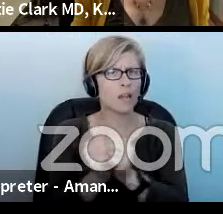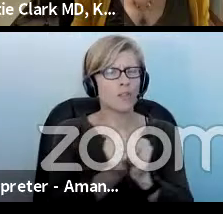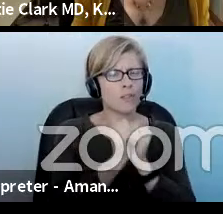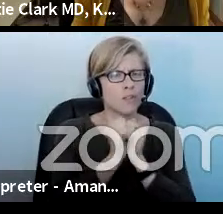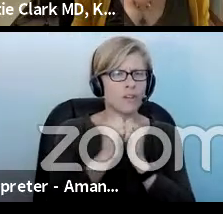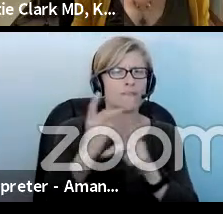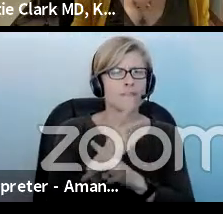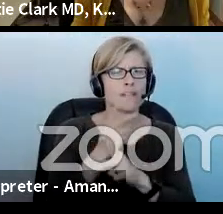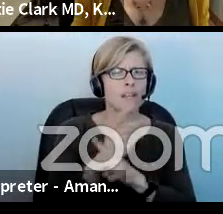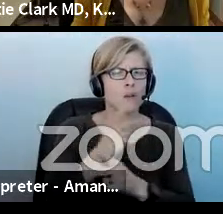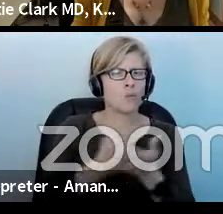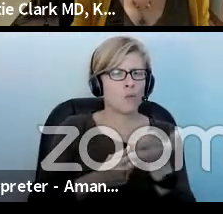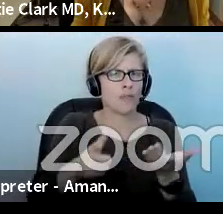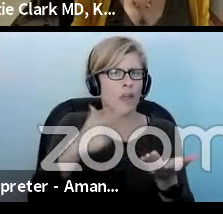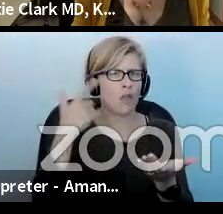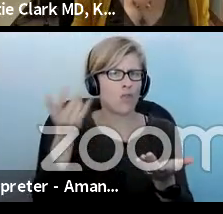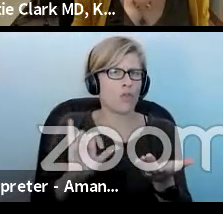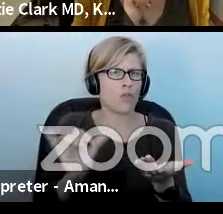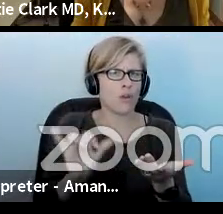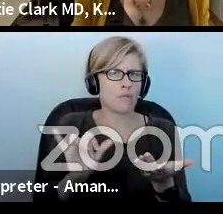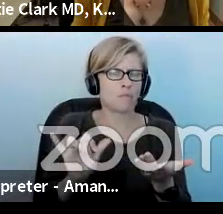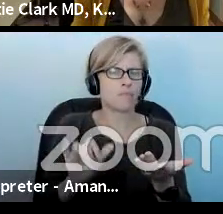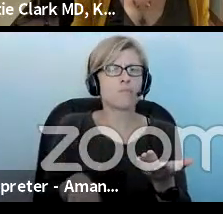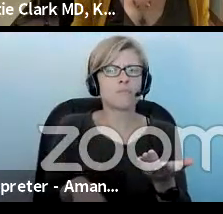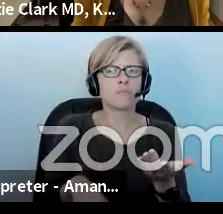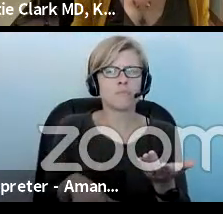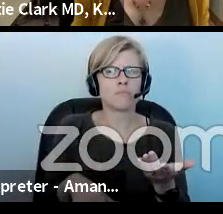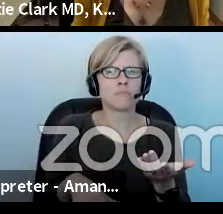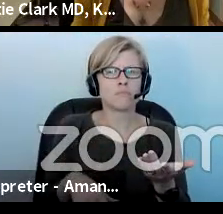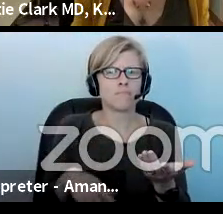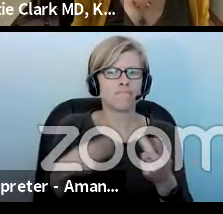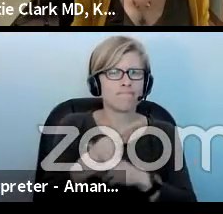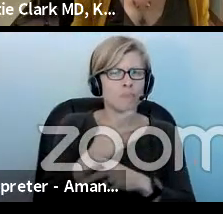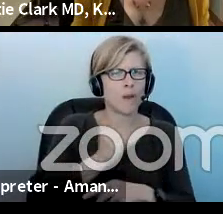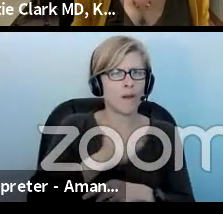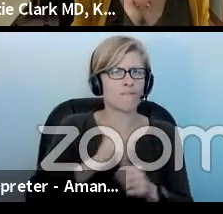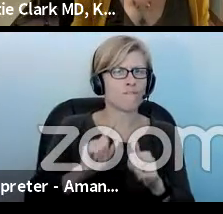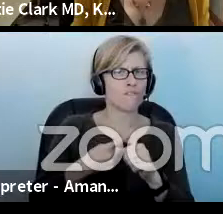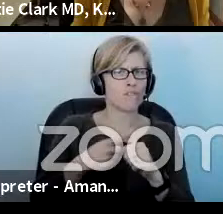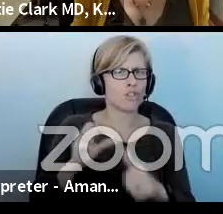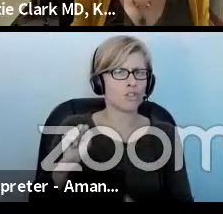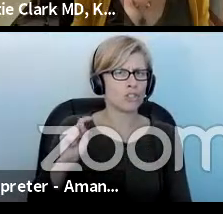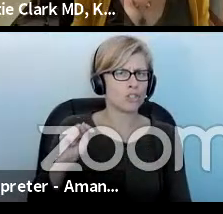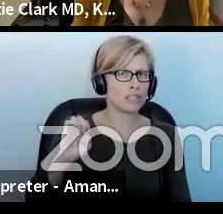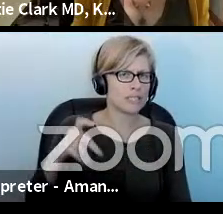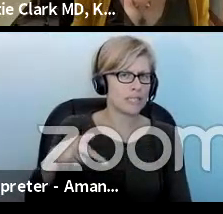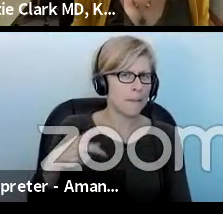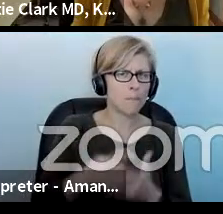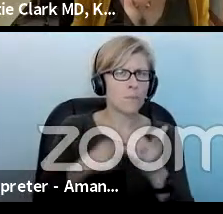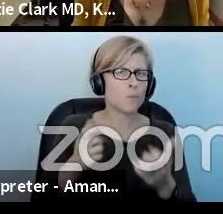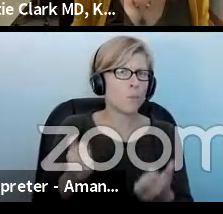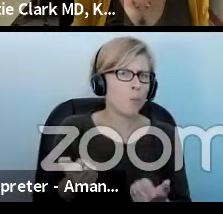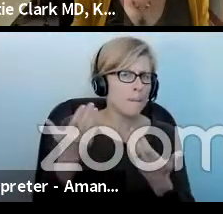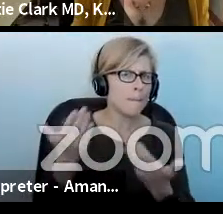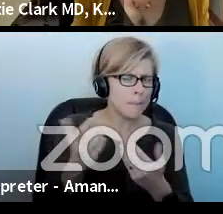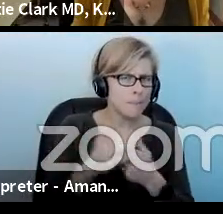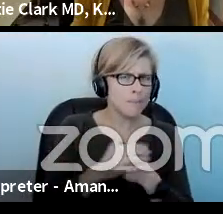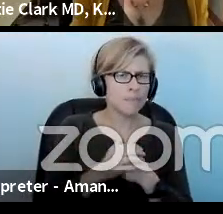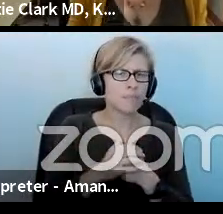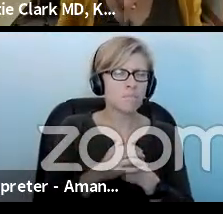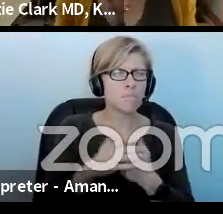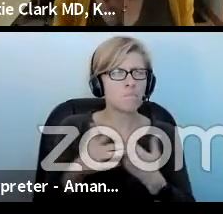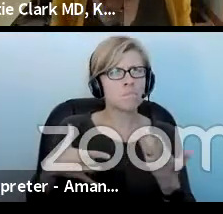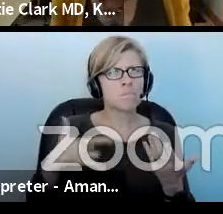that could look like, might be the first step in what we would recommend. I could imagine that